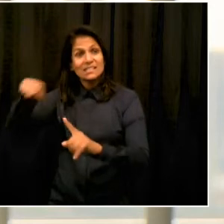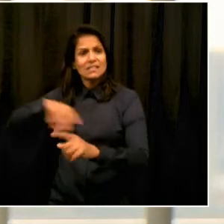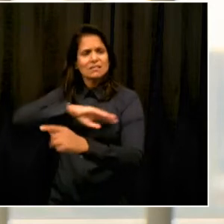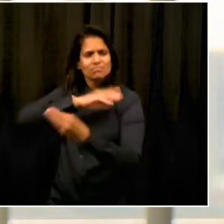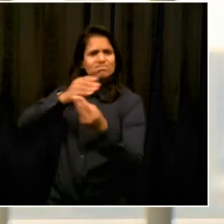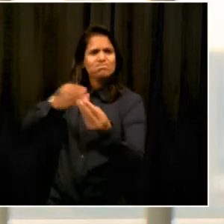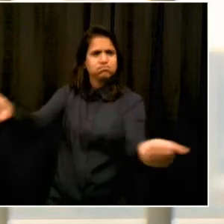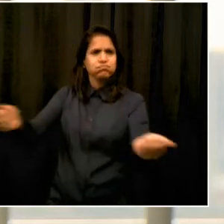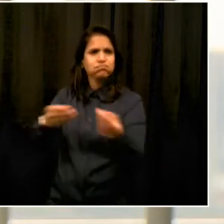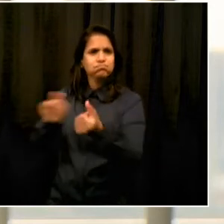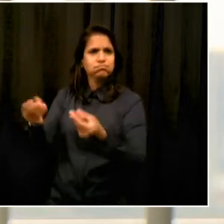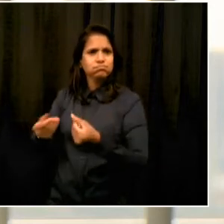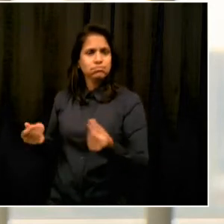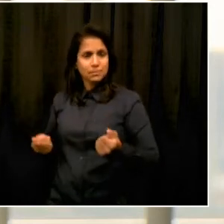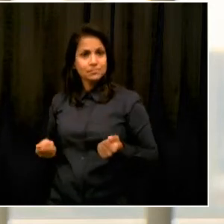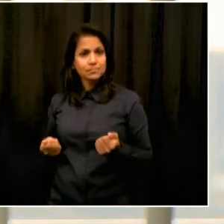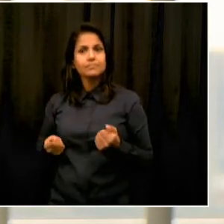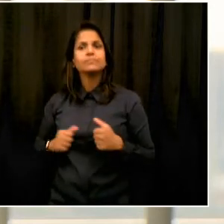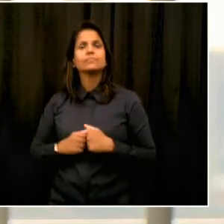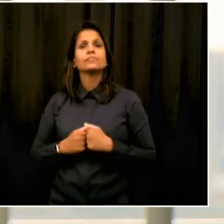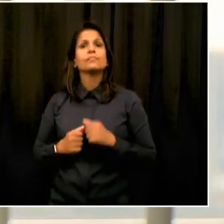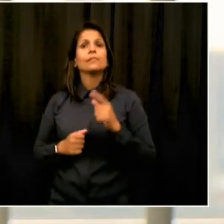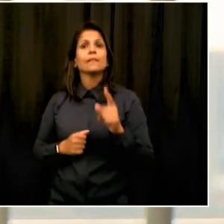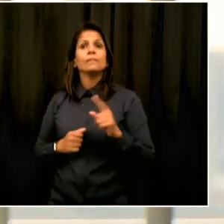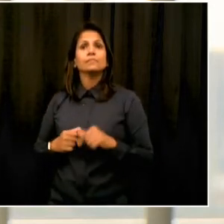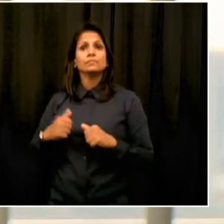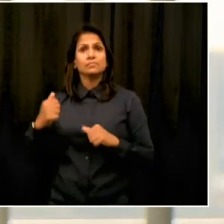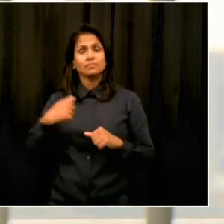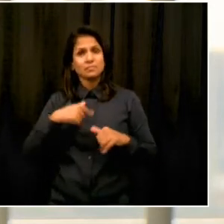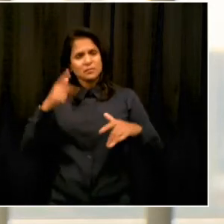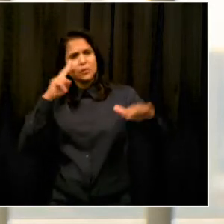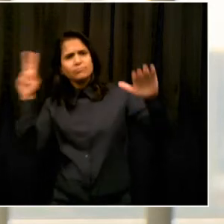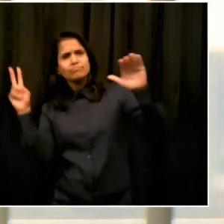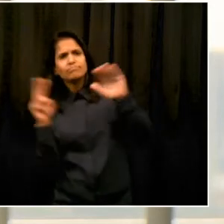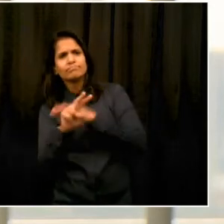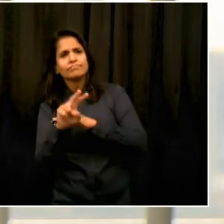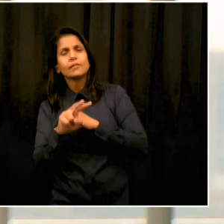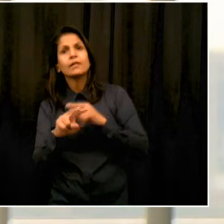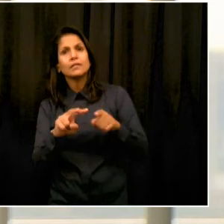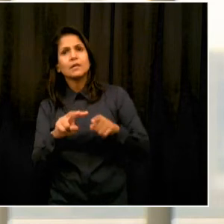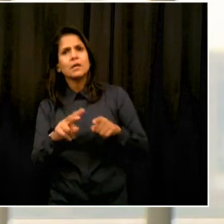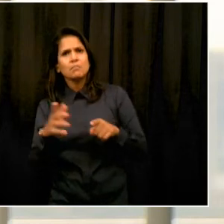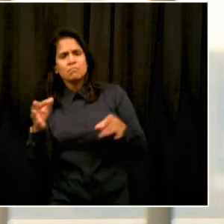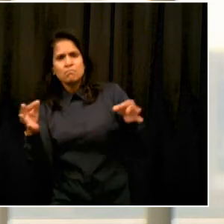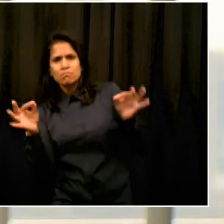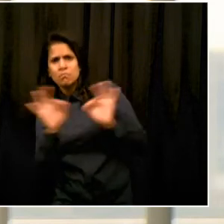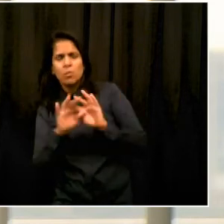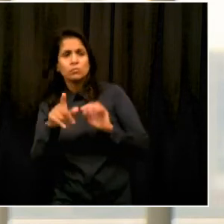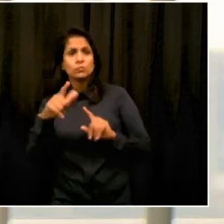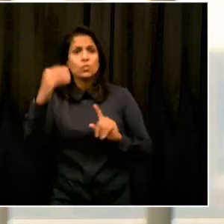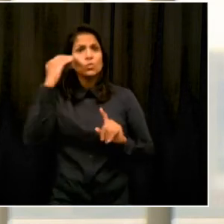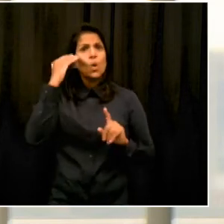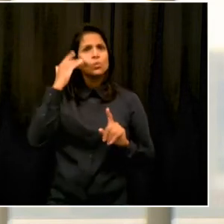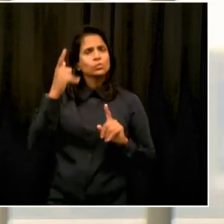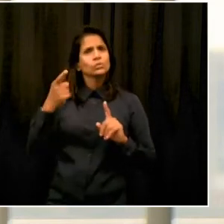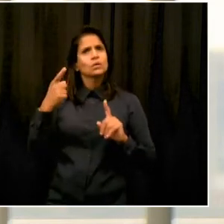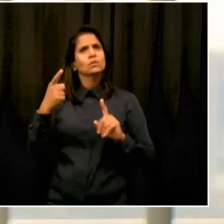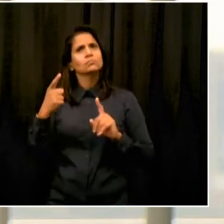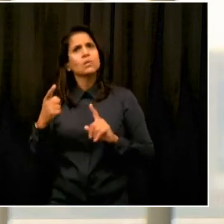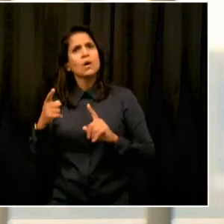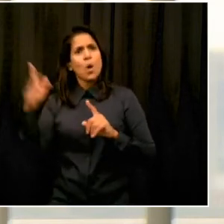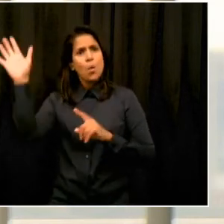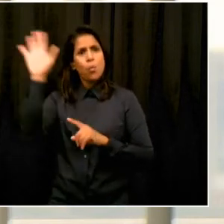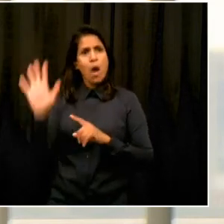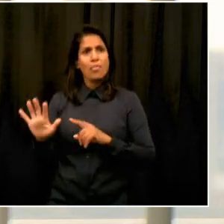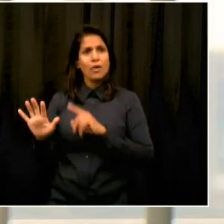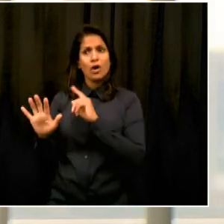with the weather? How do we detect and control outbreaks faster? How do we get diagnostic tests actually into the